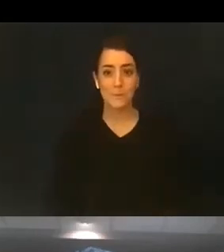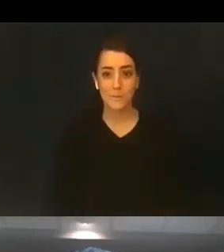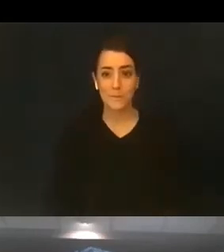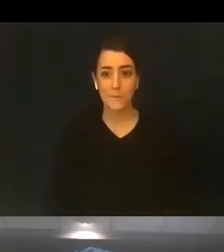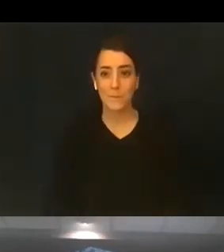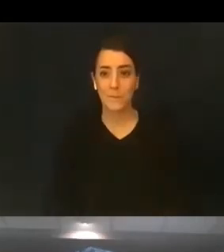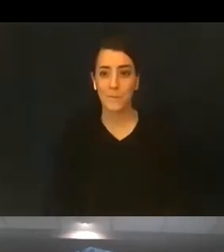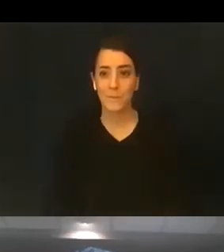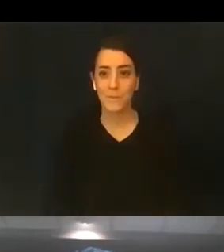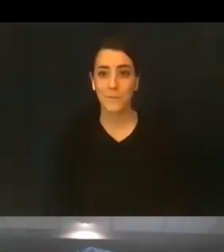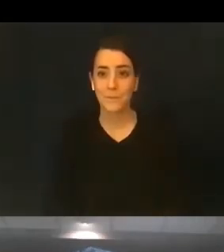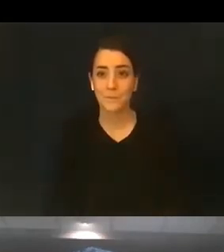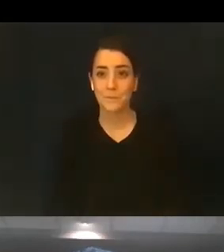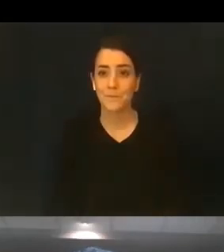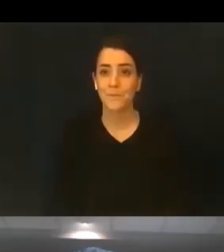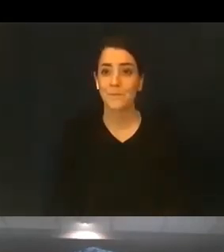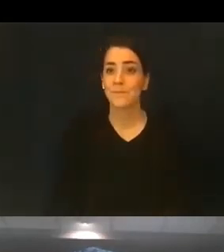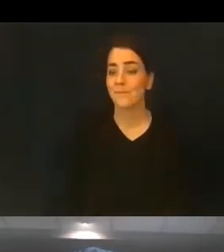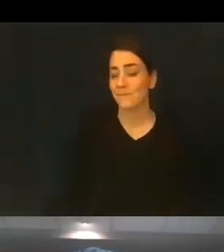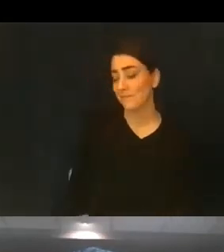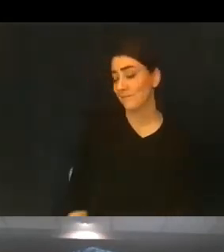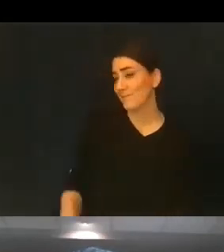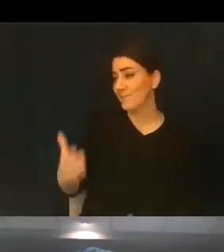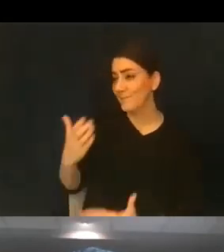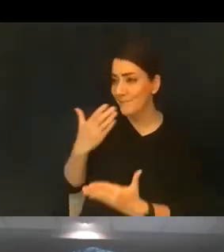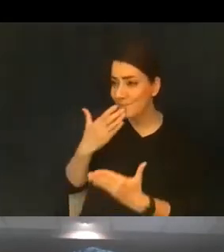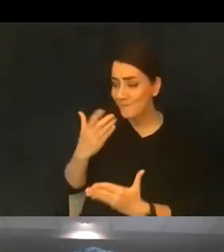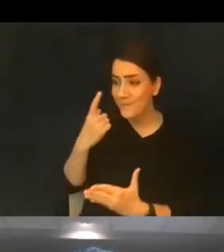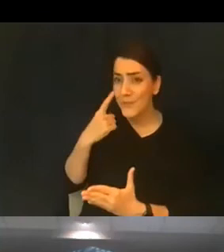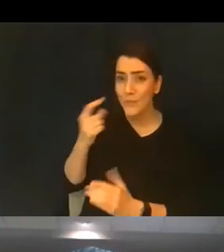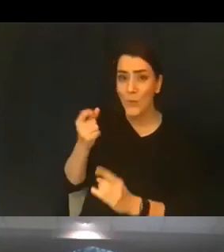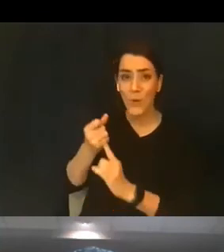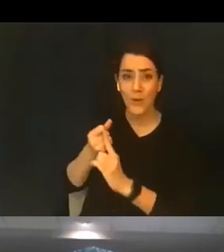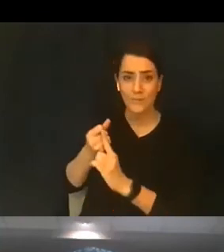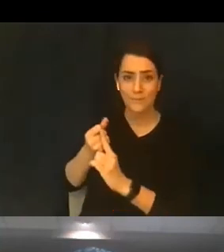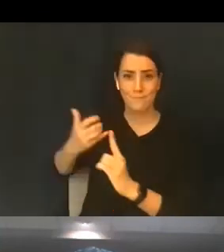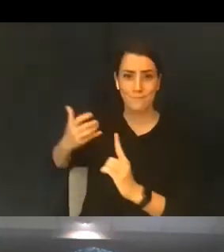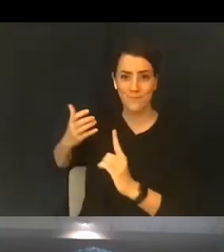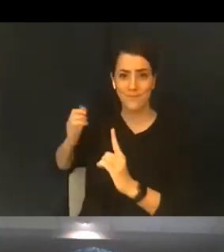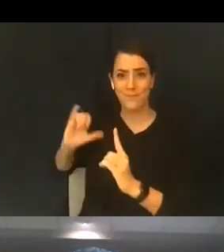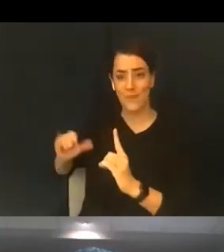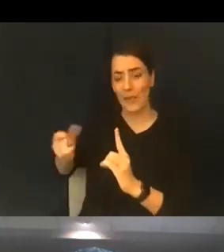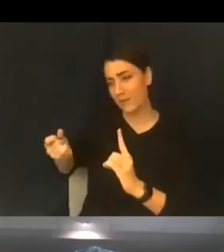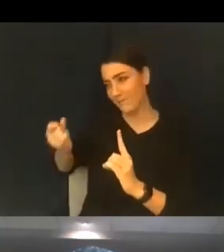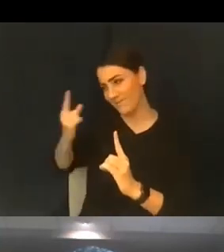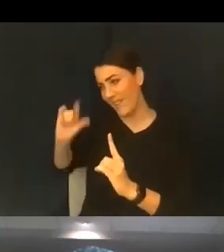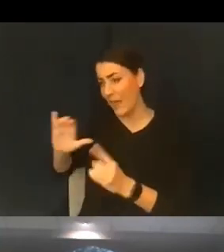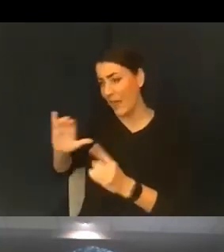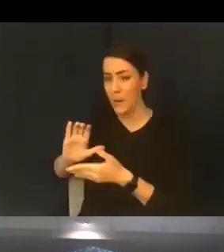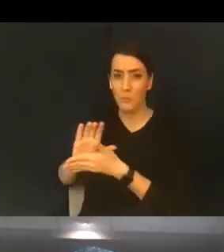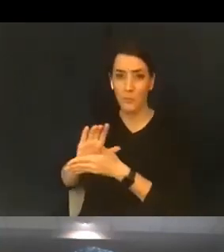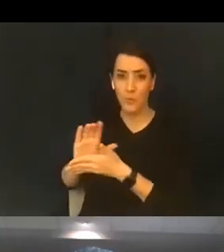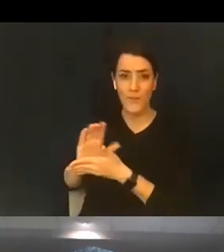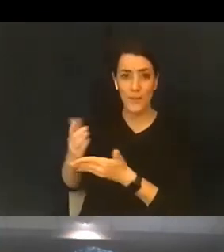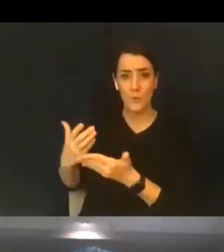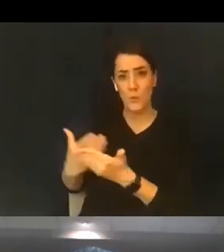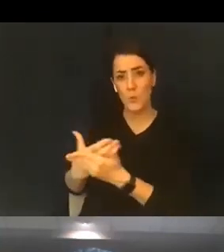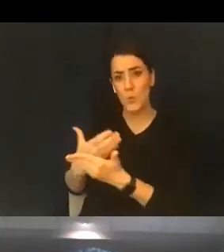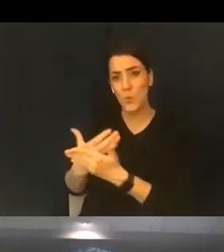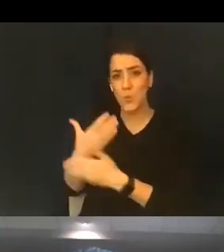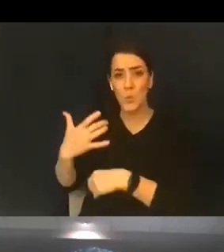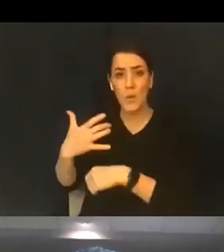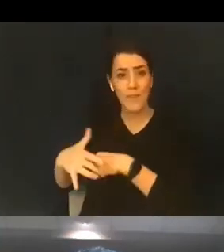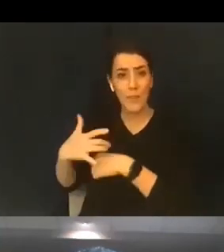Well, I appreciate that, and I think just because it's such an available resource, and so yes, you know, so important to be mindful of how we use things like